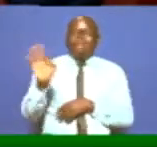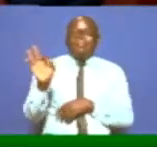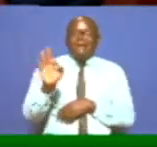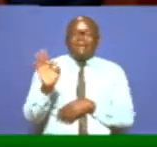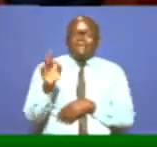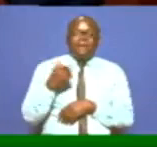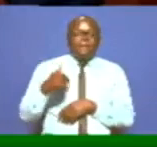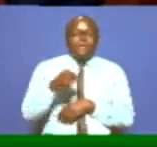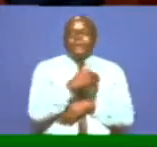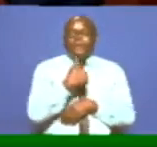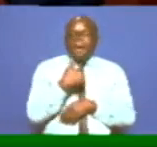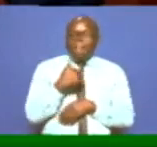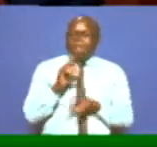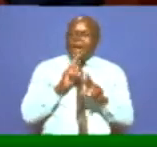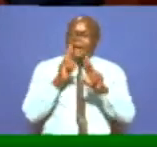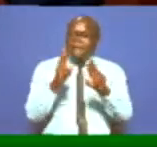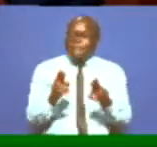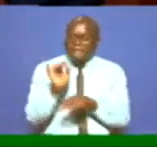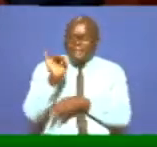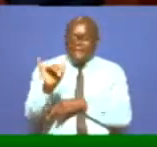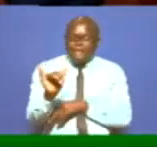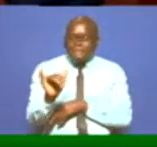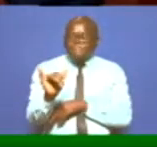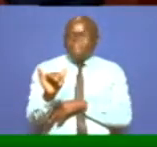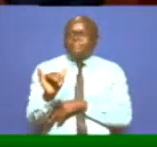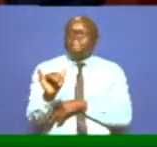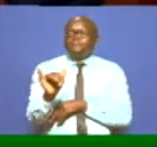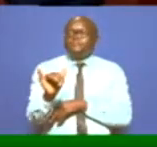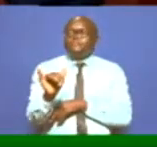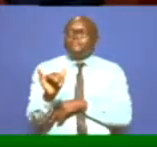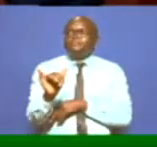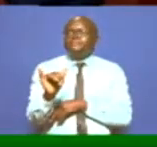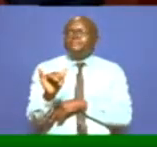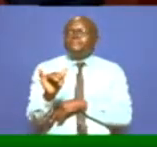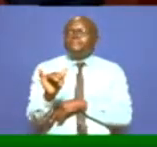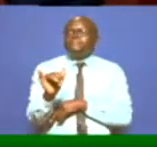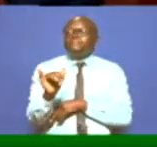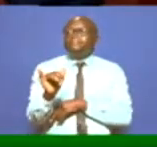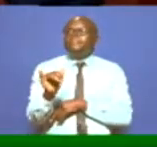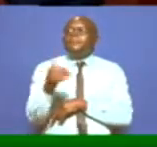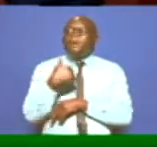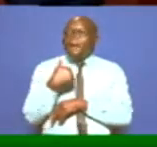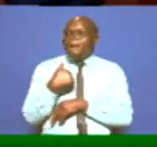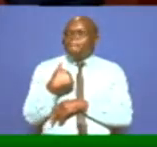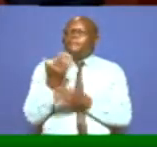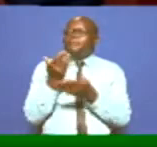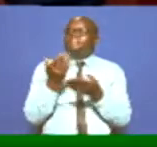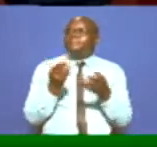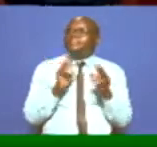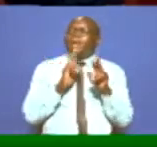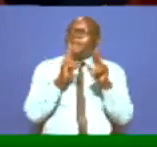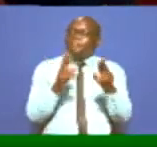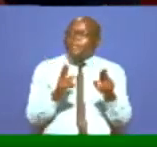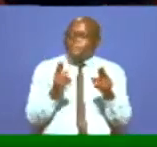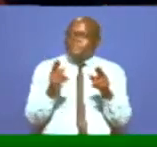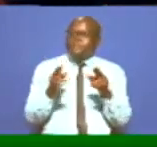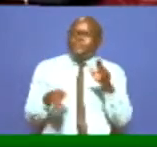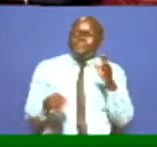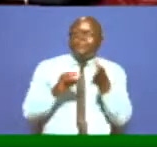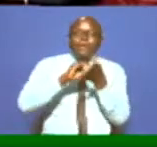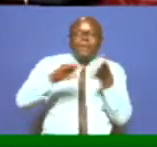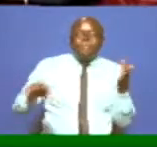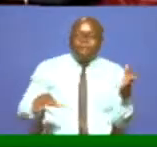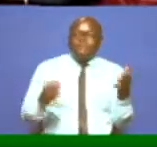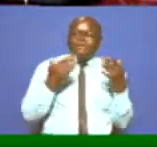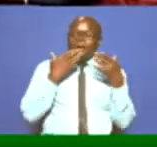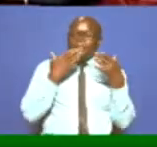we have a report What is your point of order, Honorable Mr. Speaker, there is an addendum removing... Order. Thank you,